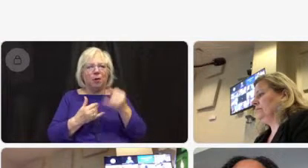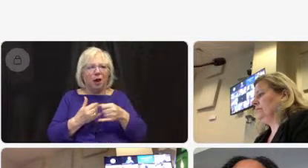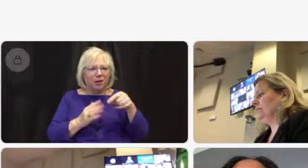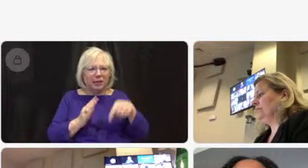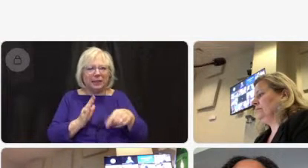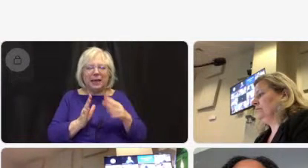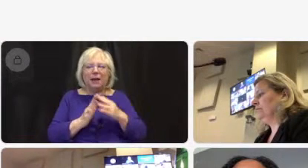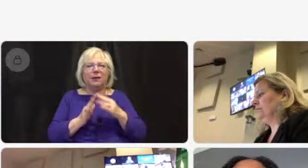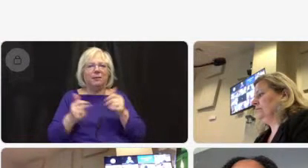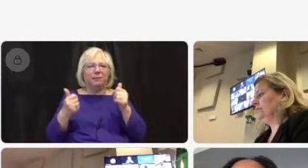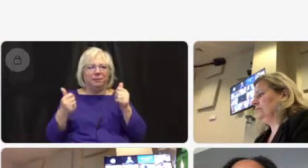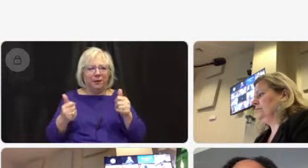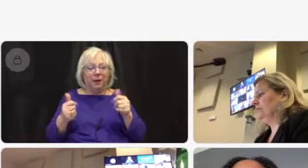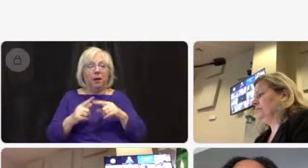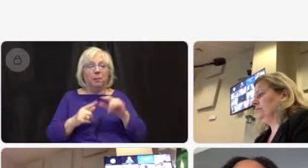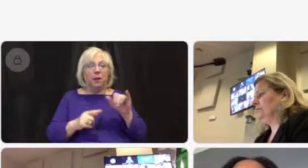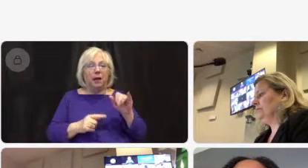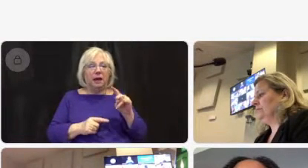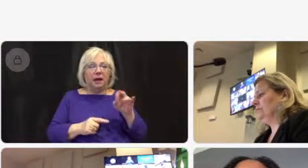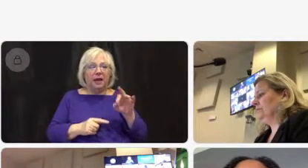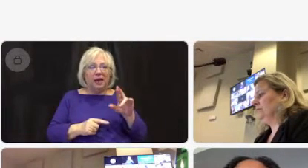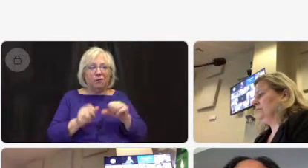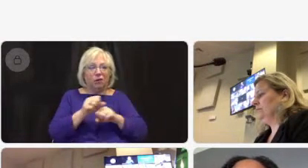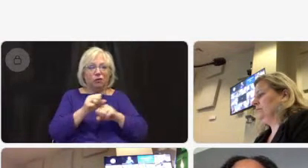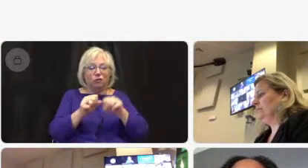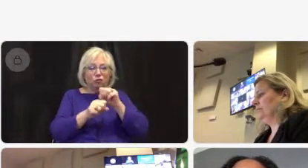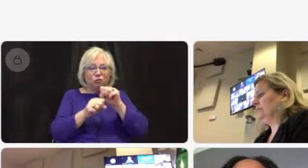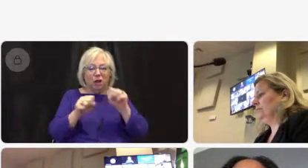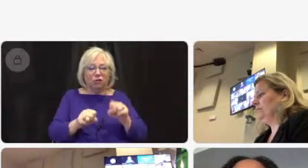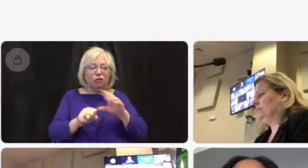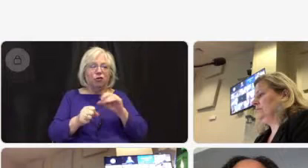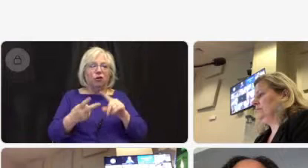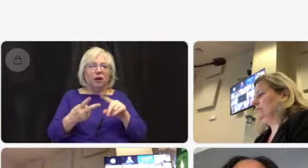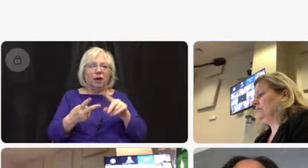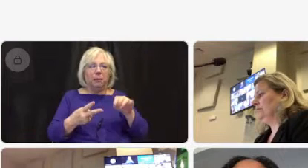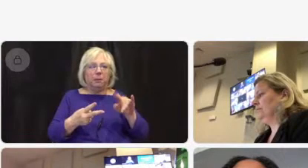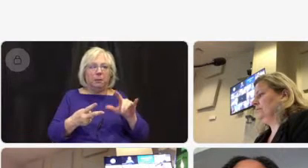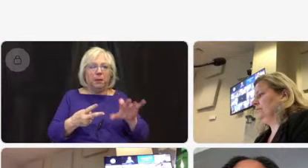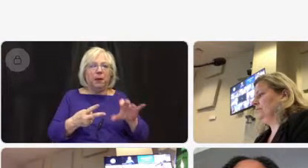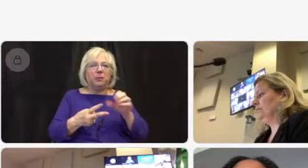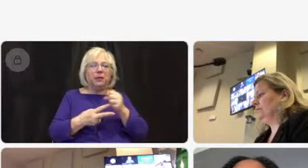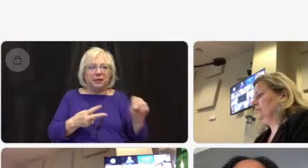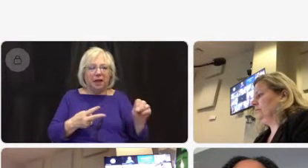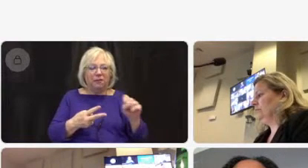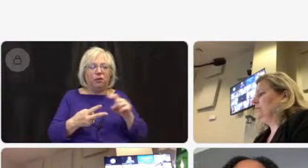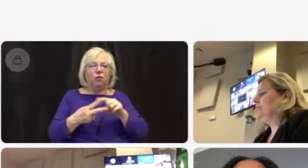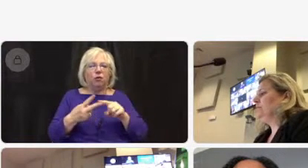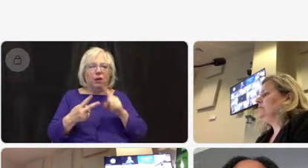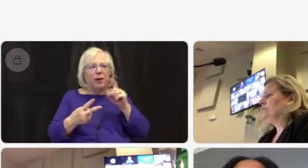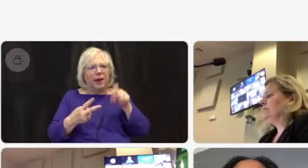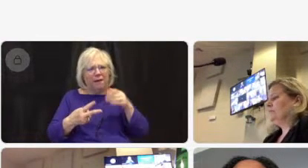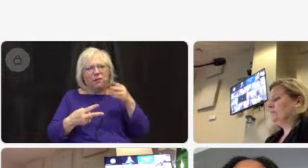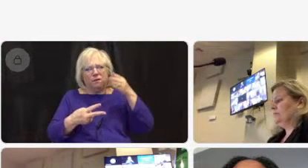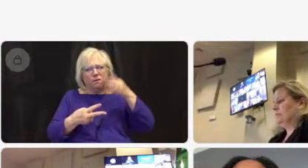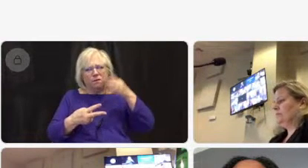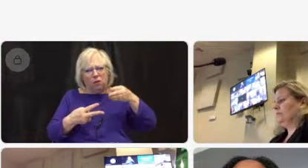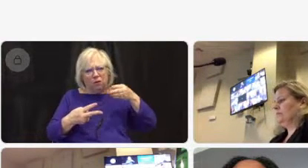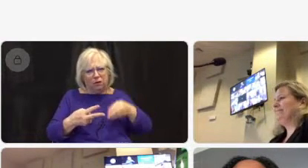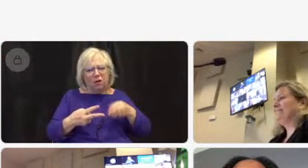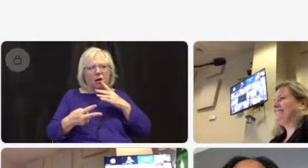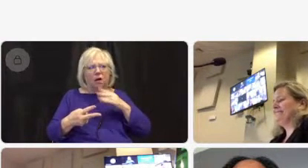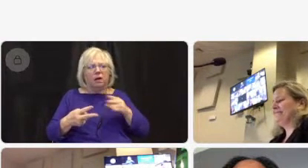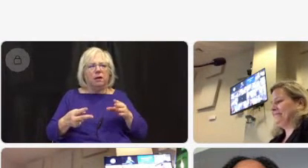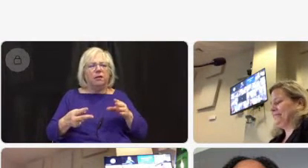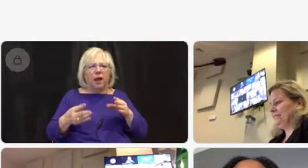but infrastructure and public safety are the two things I think we just have to focus on and address. And like Vice